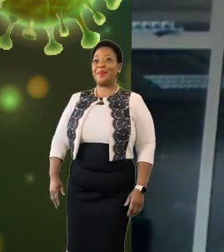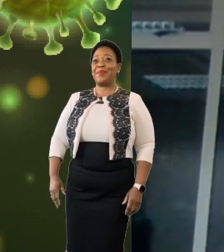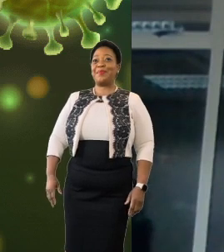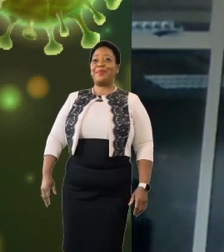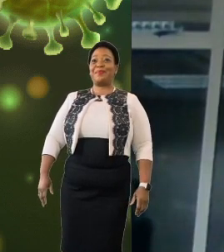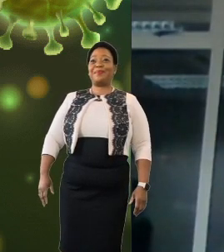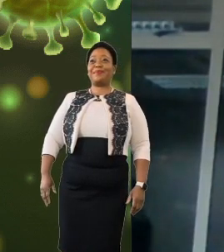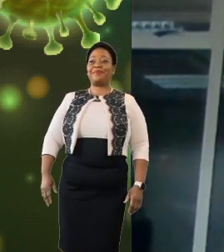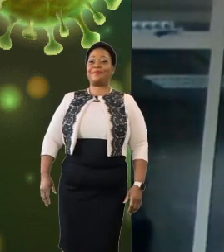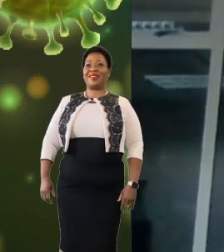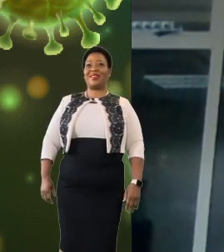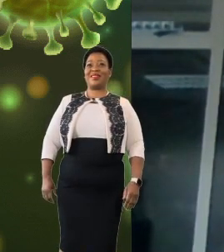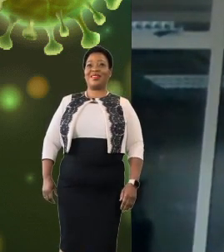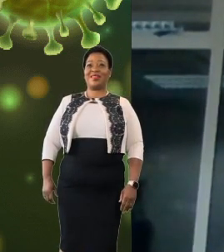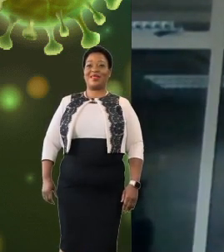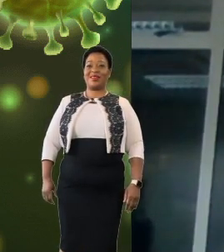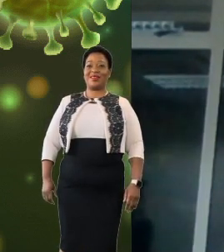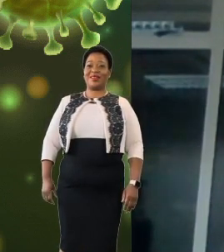Thulani?